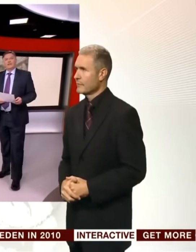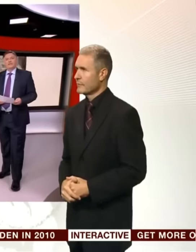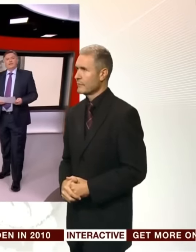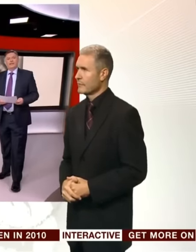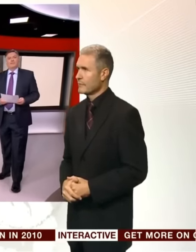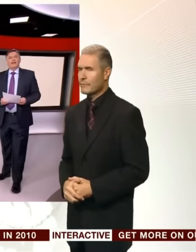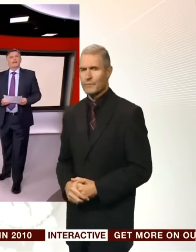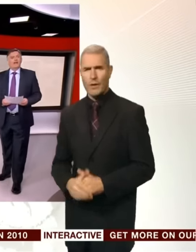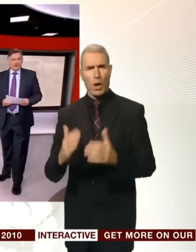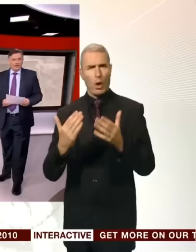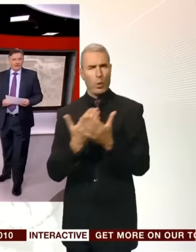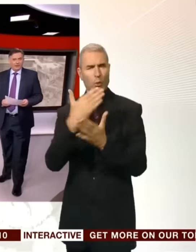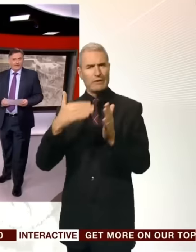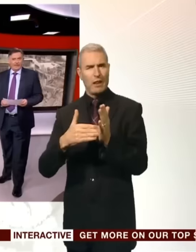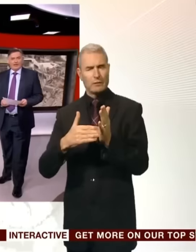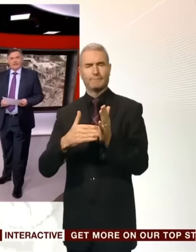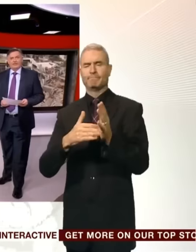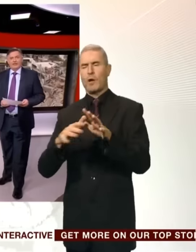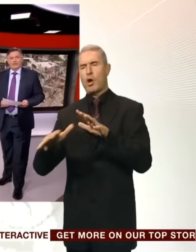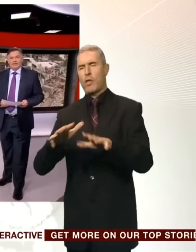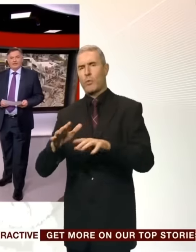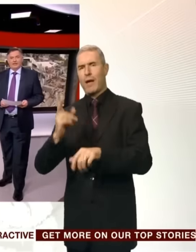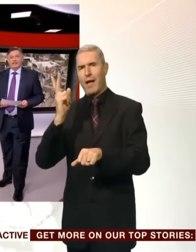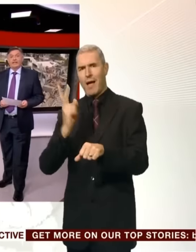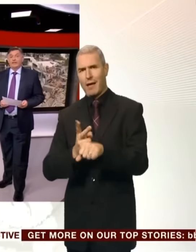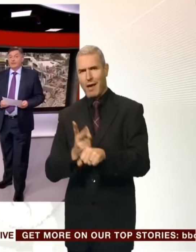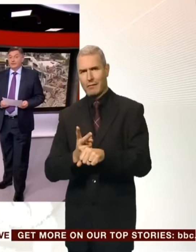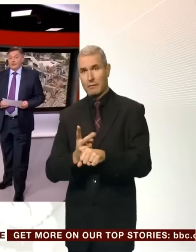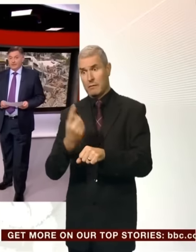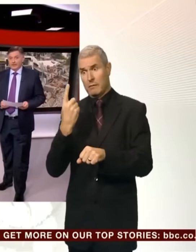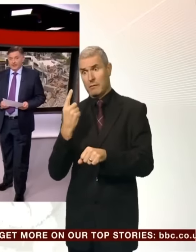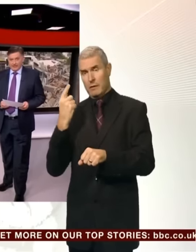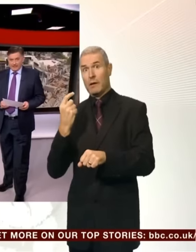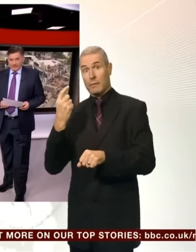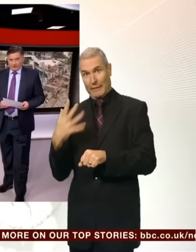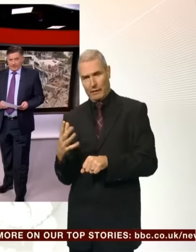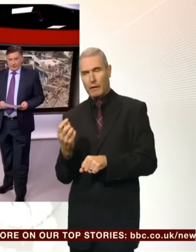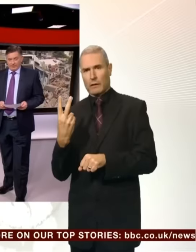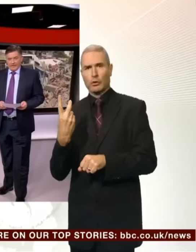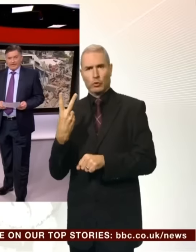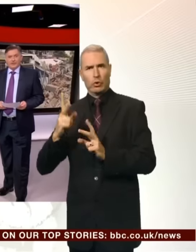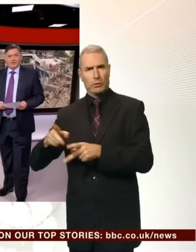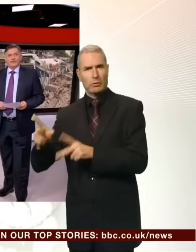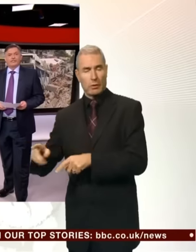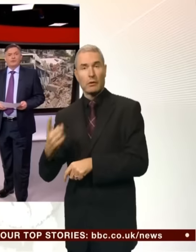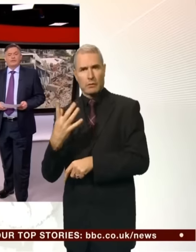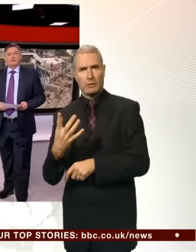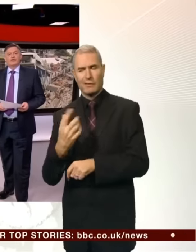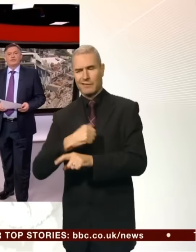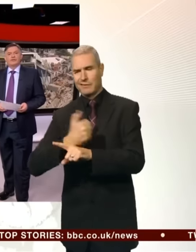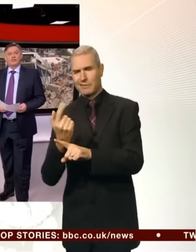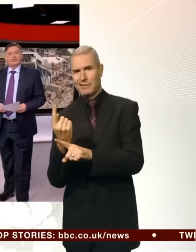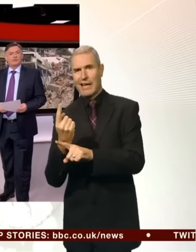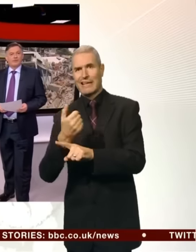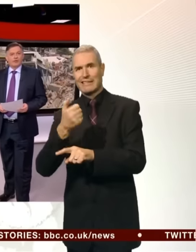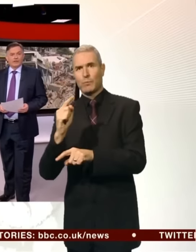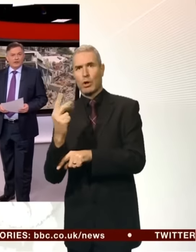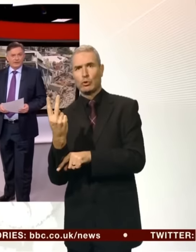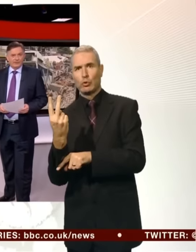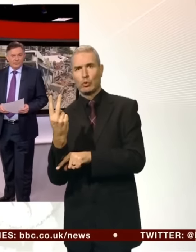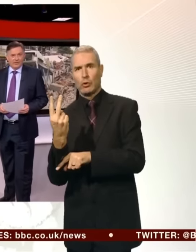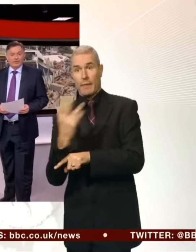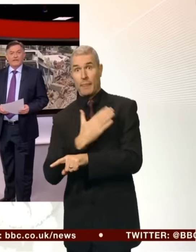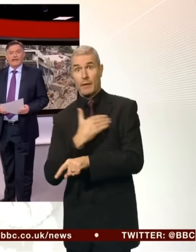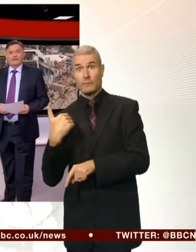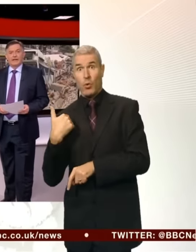New Zealand has been hit by another earthquake hours after a major quake killed two people. The quake, with a magnitude of 6.2, struck just before 1